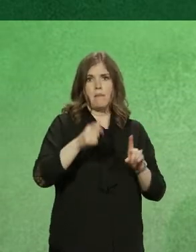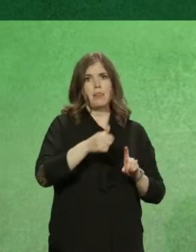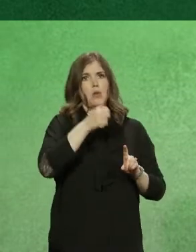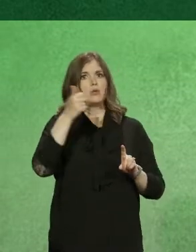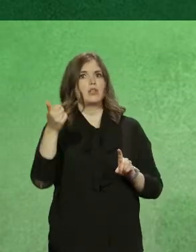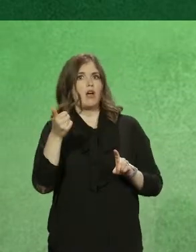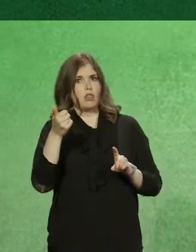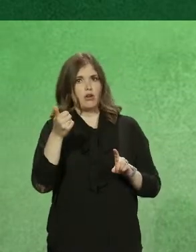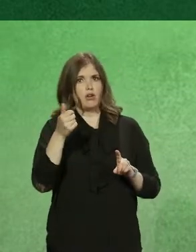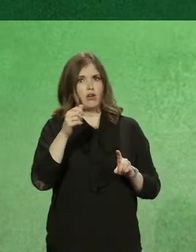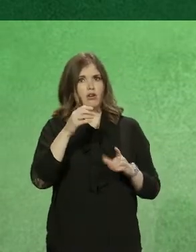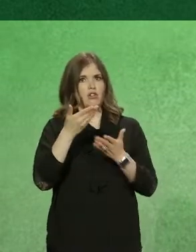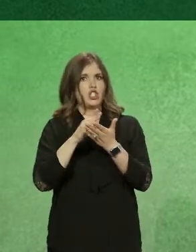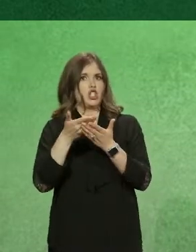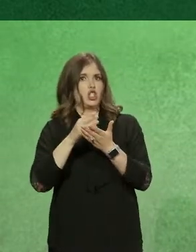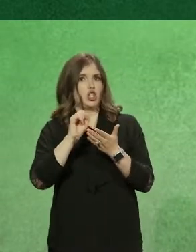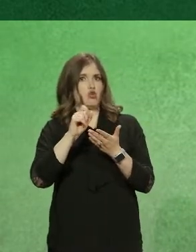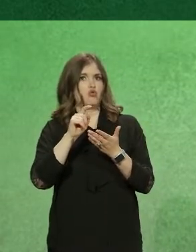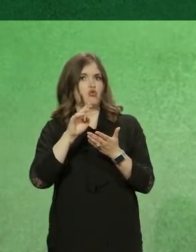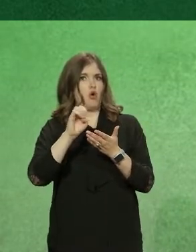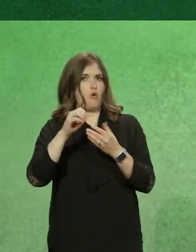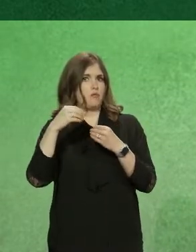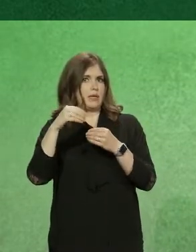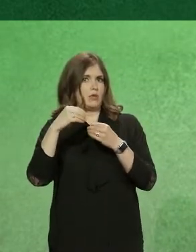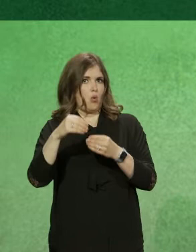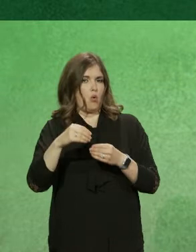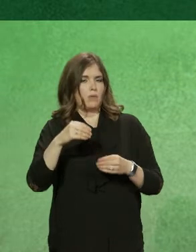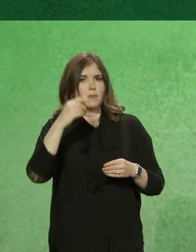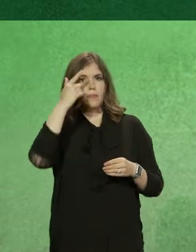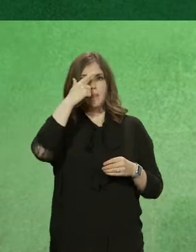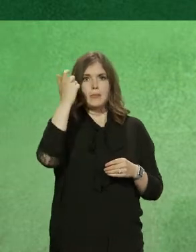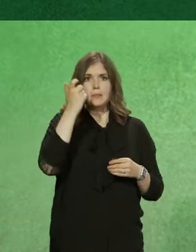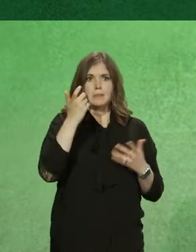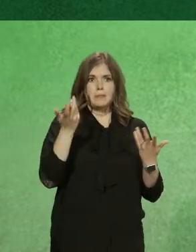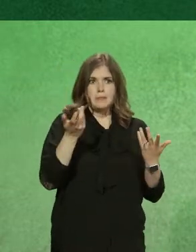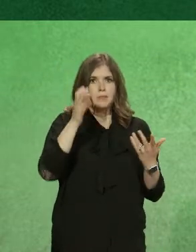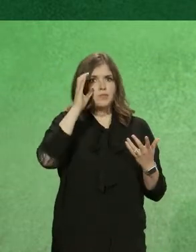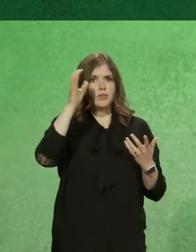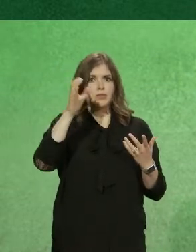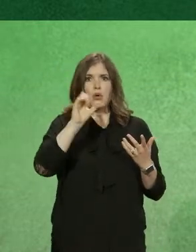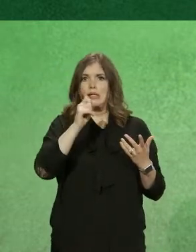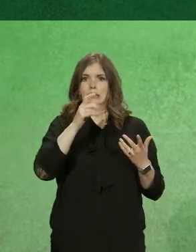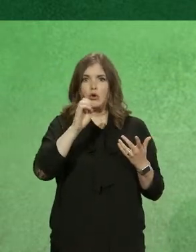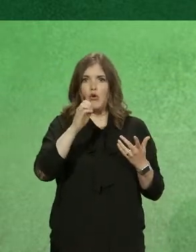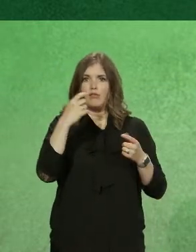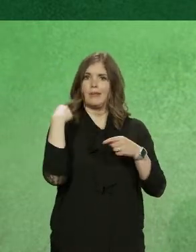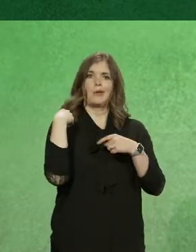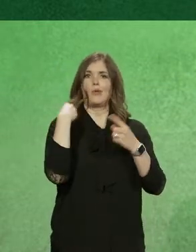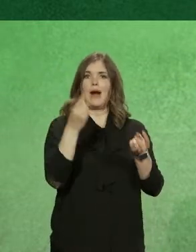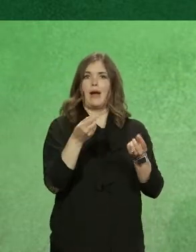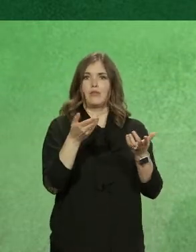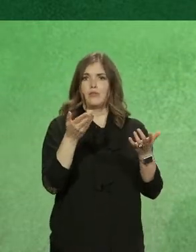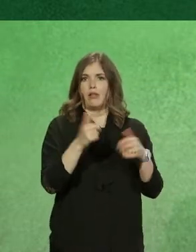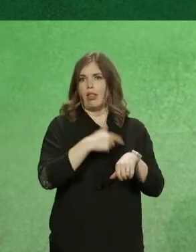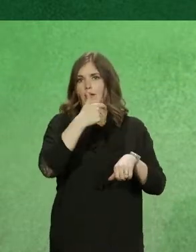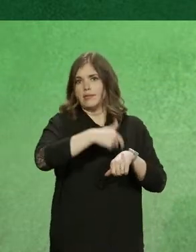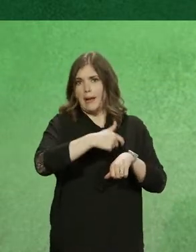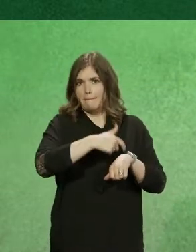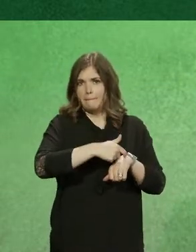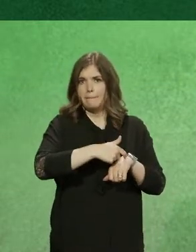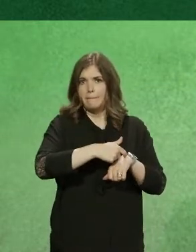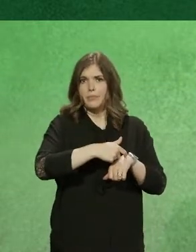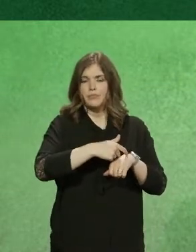other stoves on the market, because solar stoves have been around for a long time,